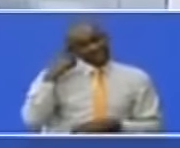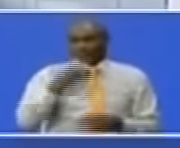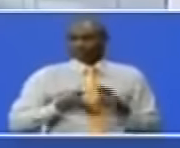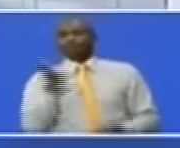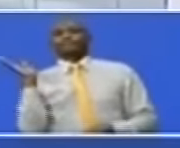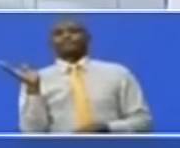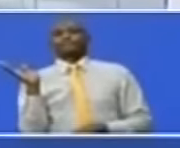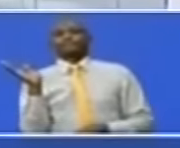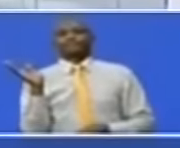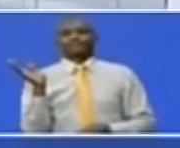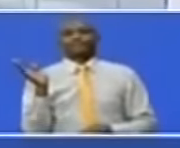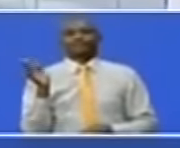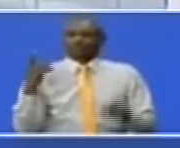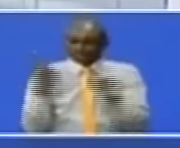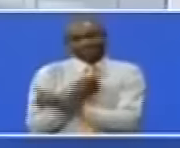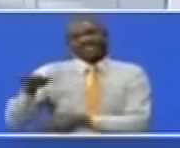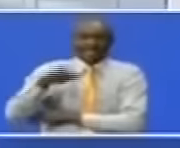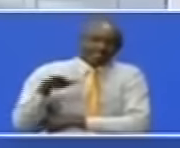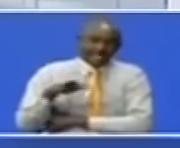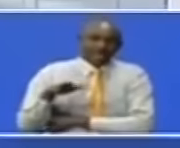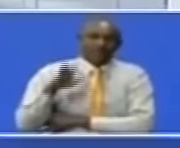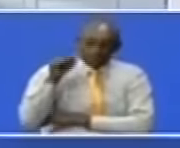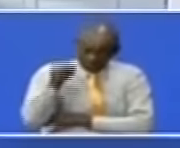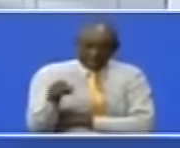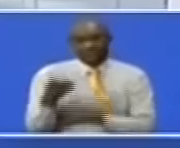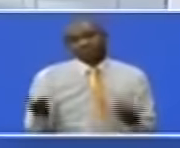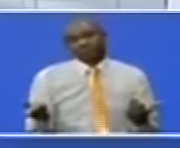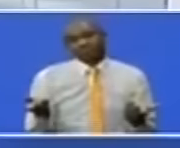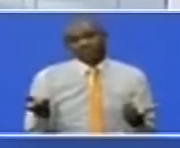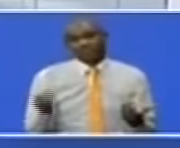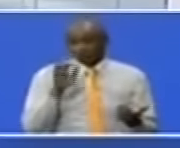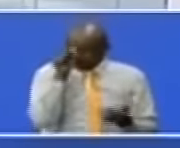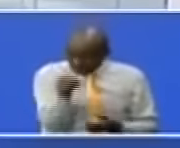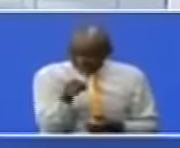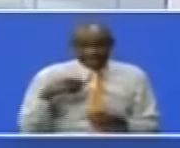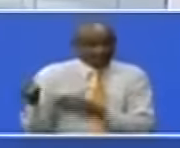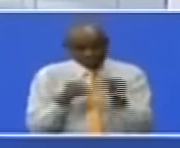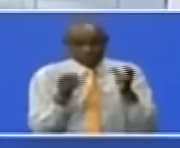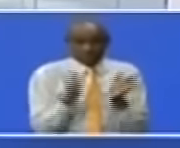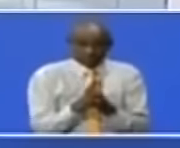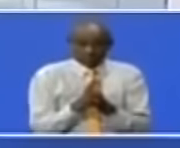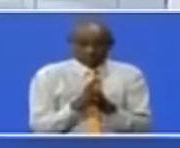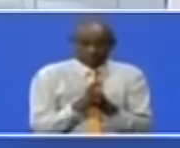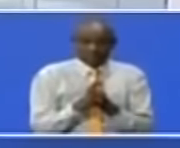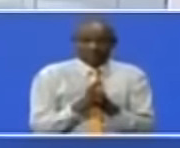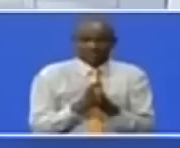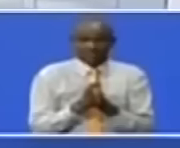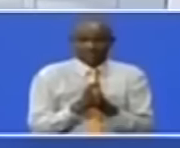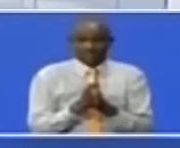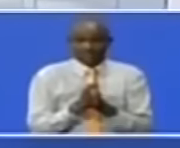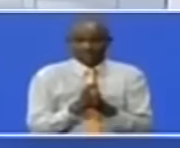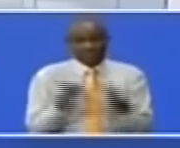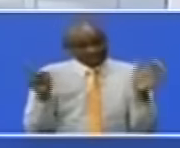out. Where, to what destination are they going to move out? Mm-hmm. Are they moving out to the rivals of the William Ruto's